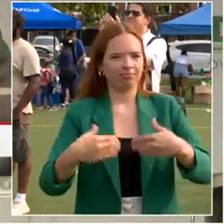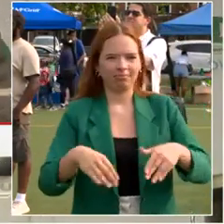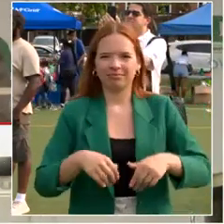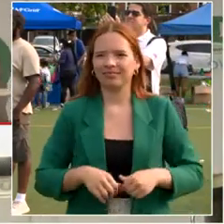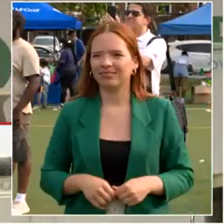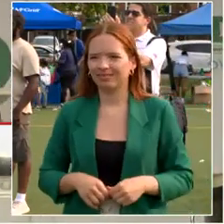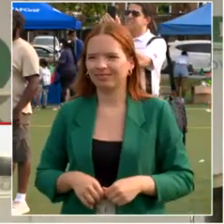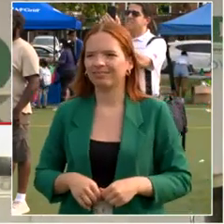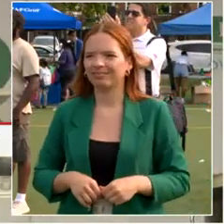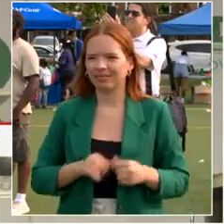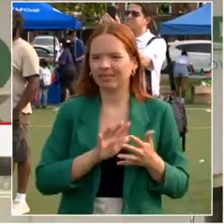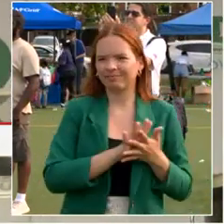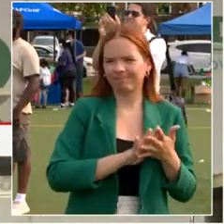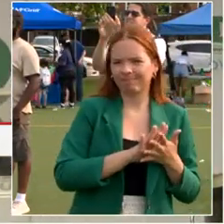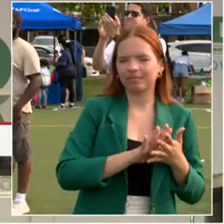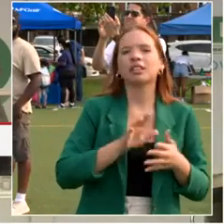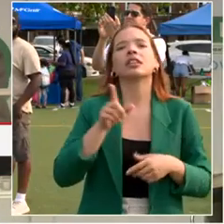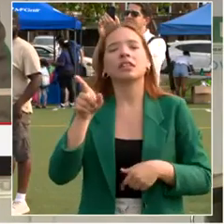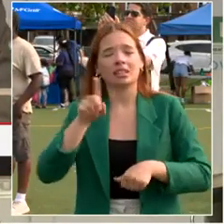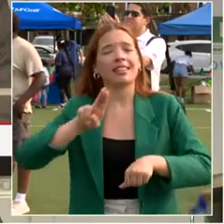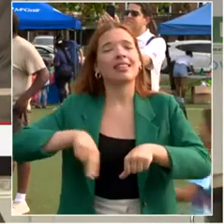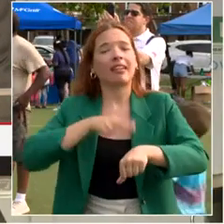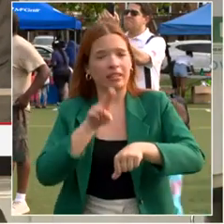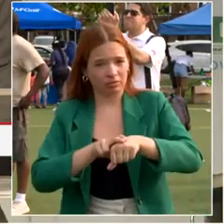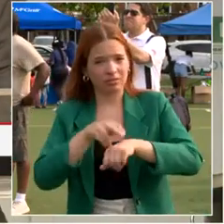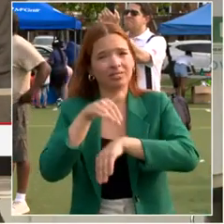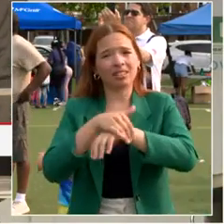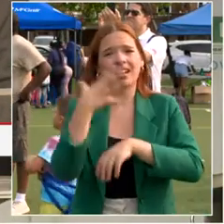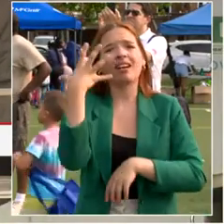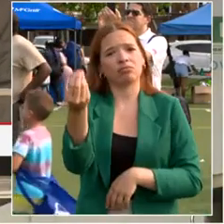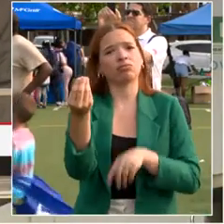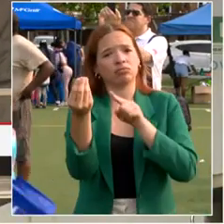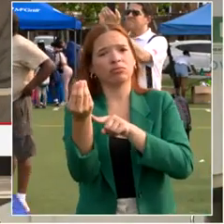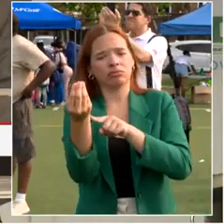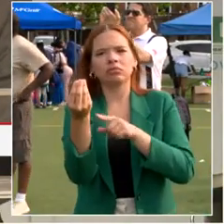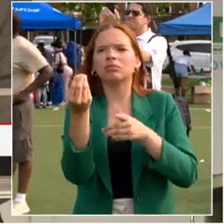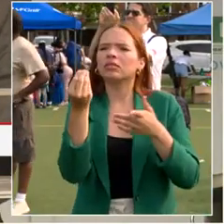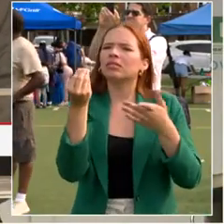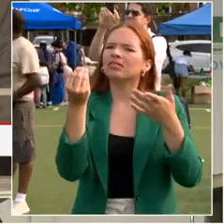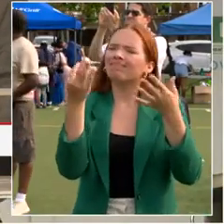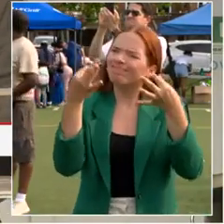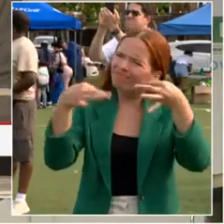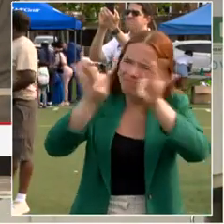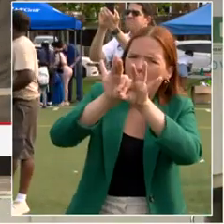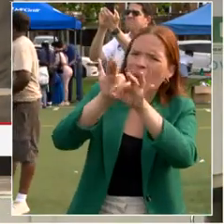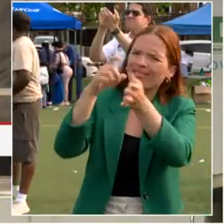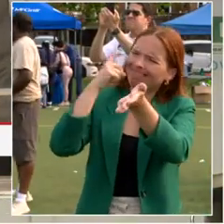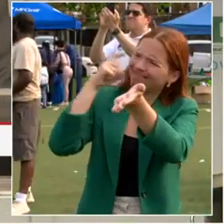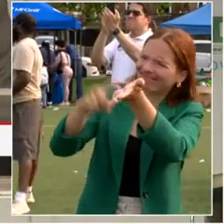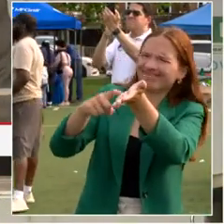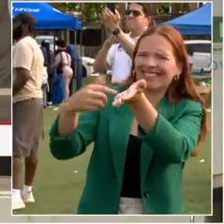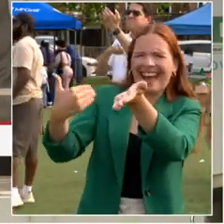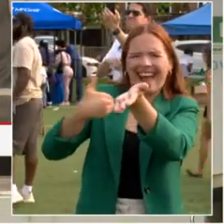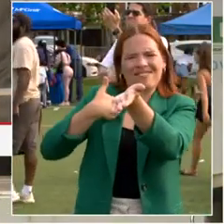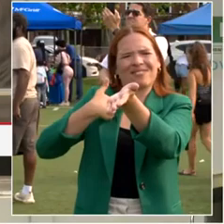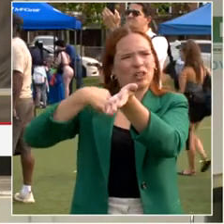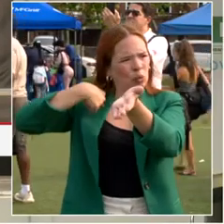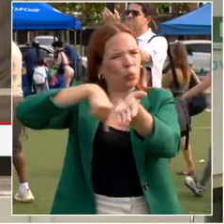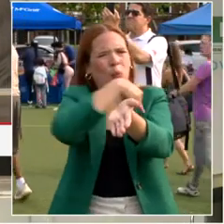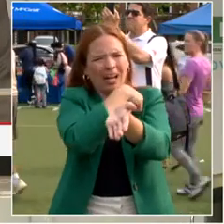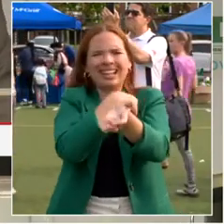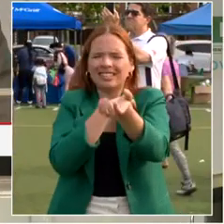National Night Out is a time to recognize and celebrate how working together and supporting one another in